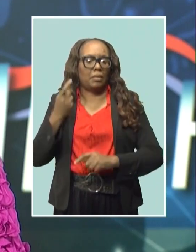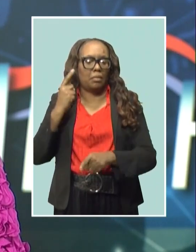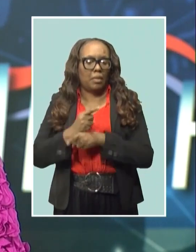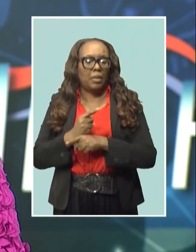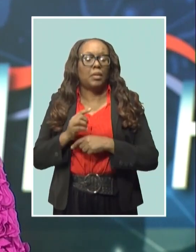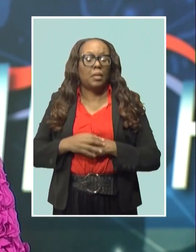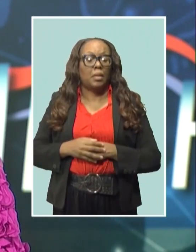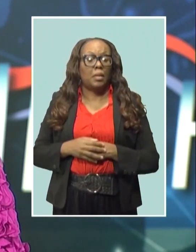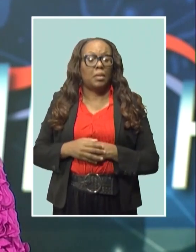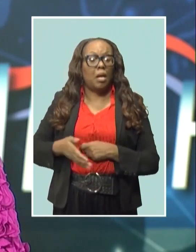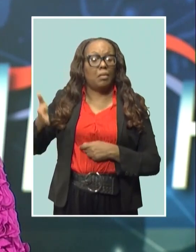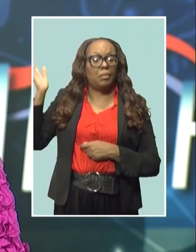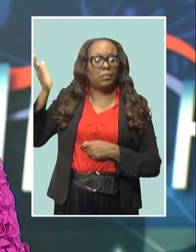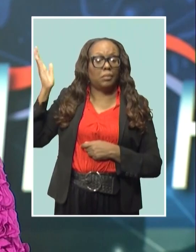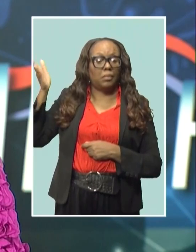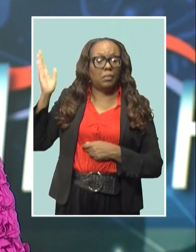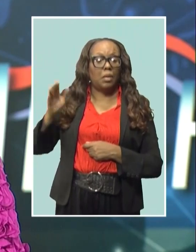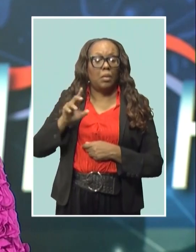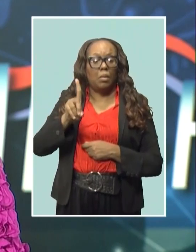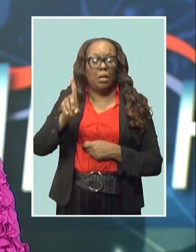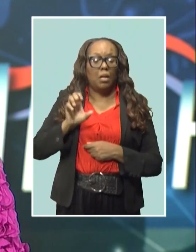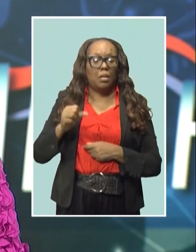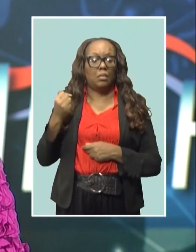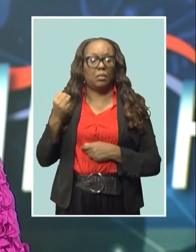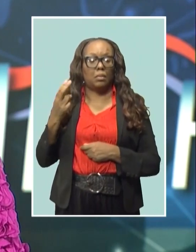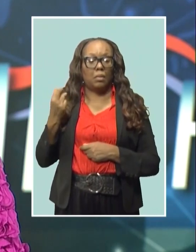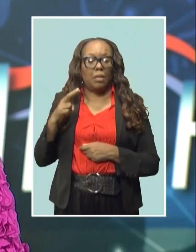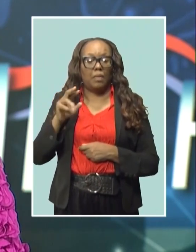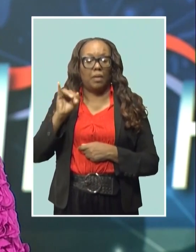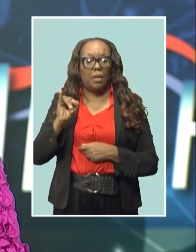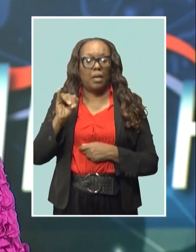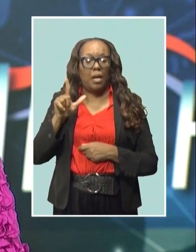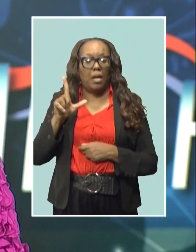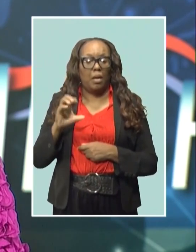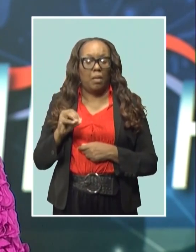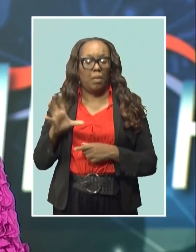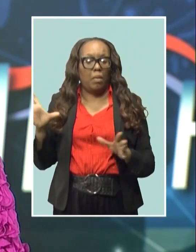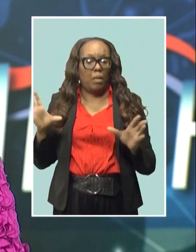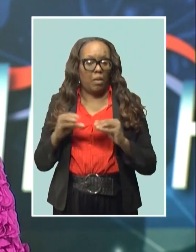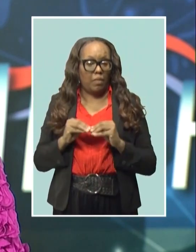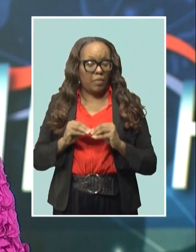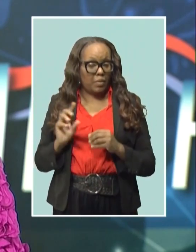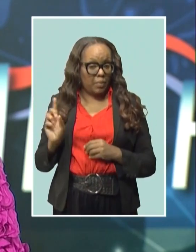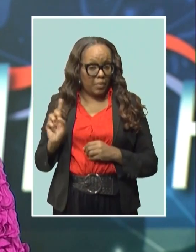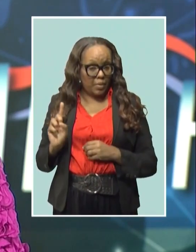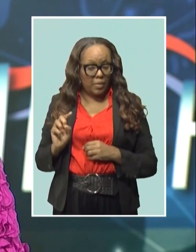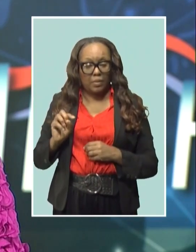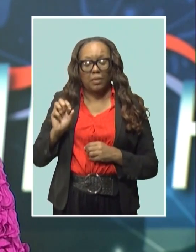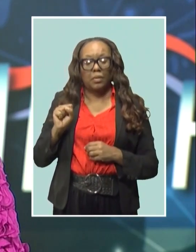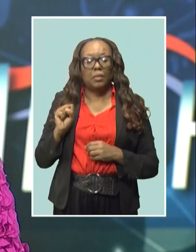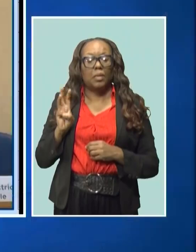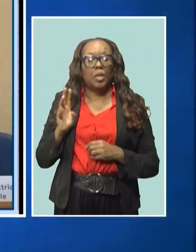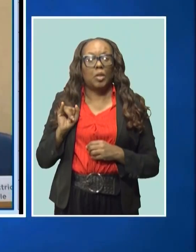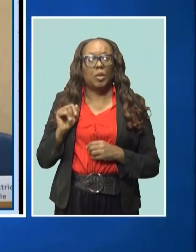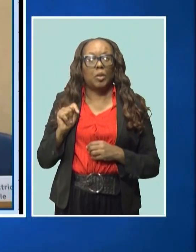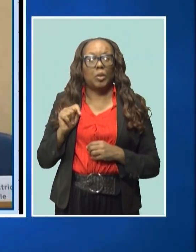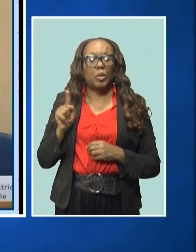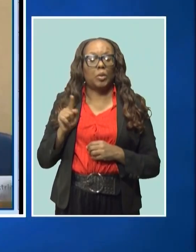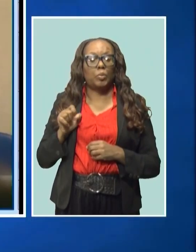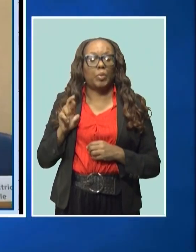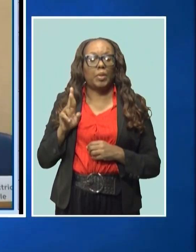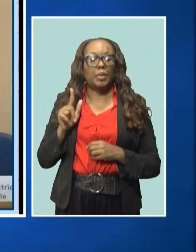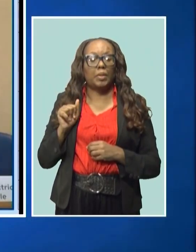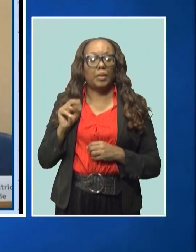the ongoing plenary debates at the 112th International Labour Conference in Geneva, Switzerland. To control the